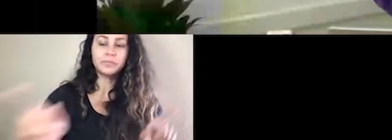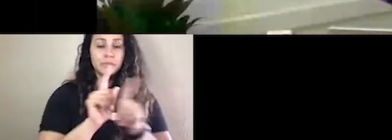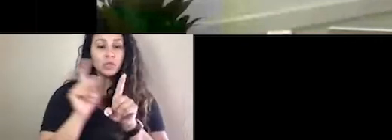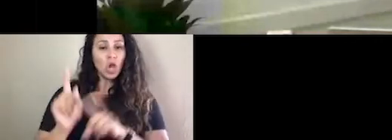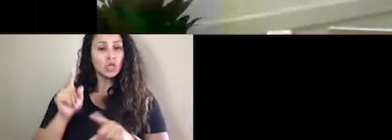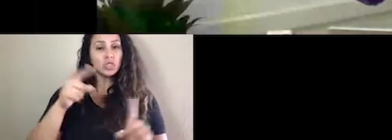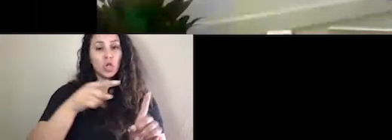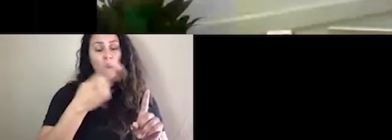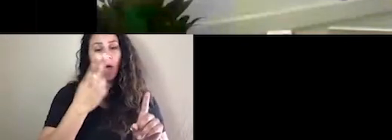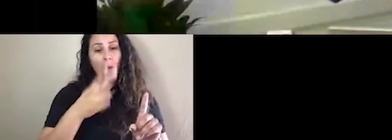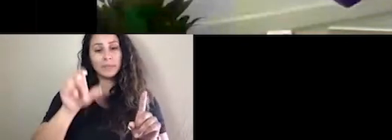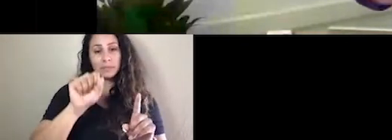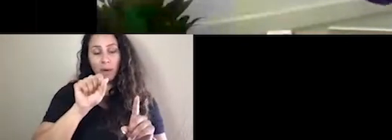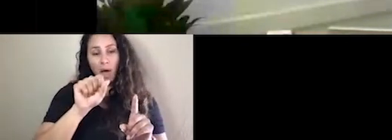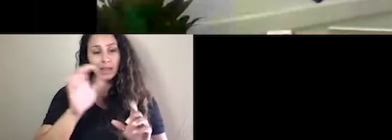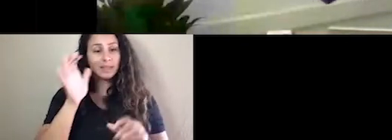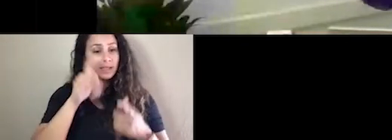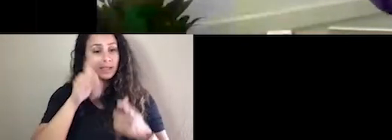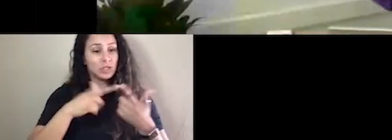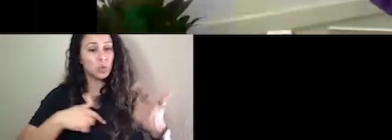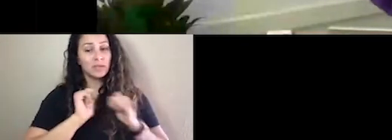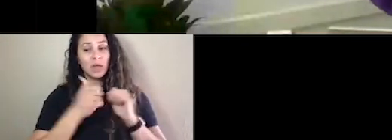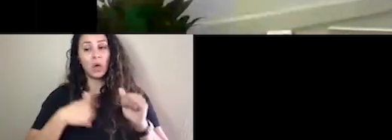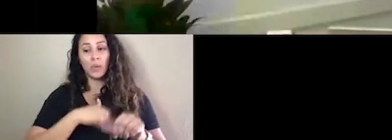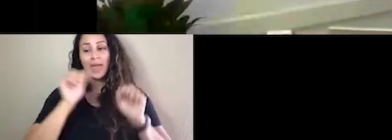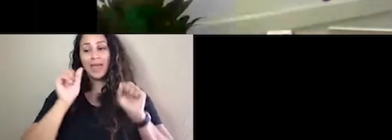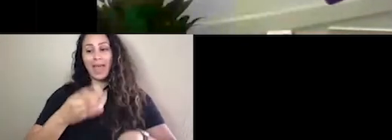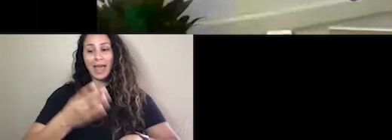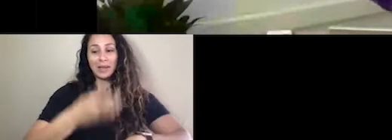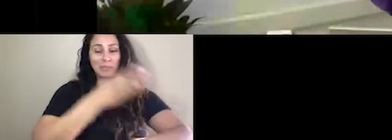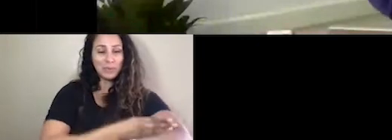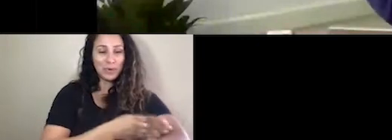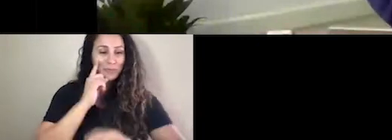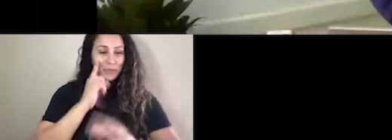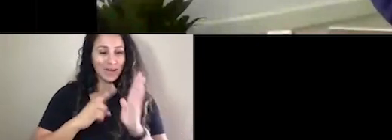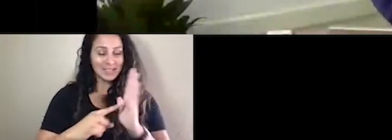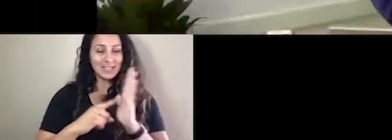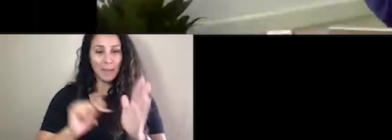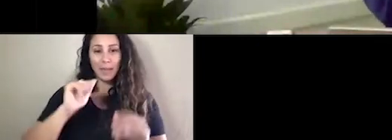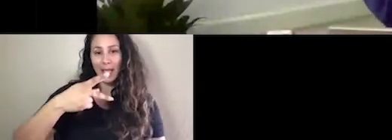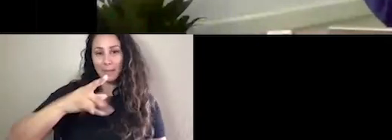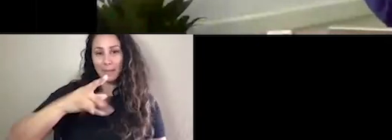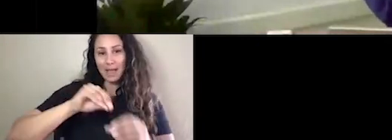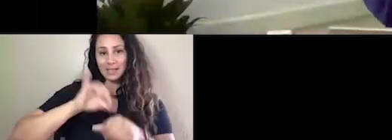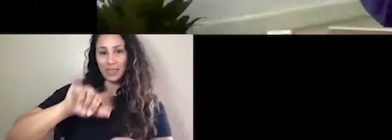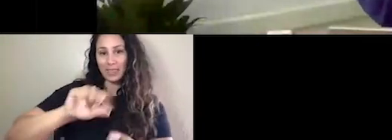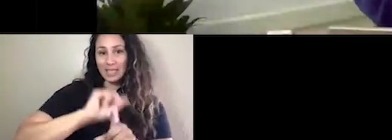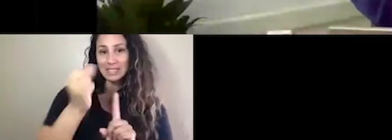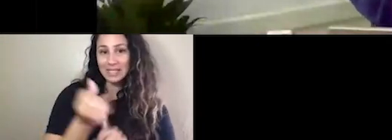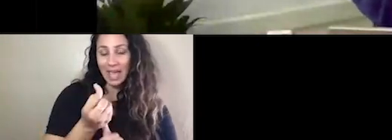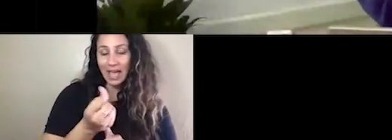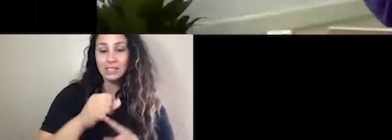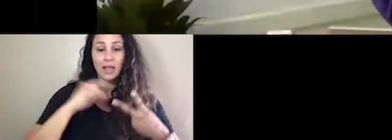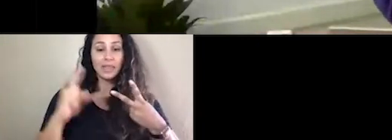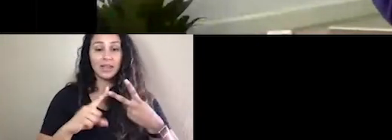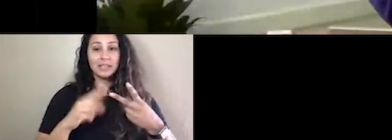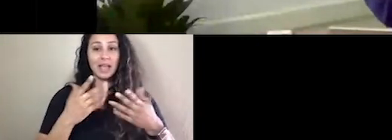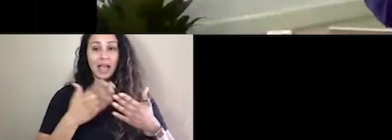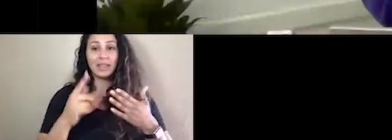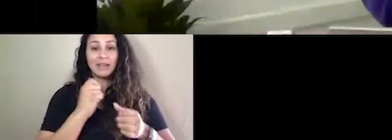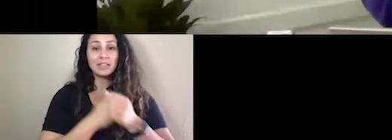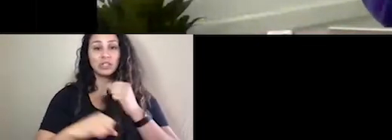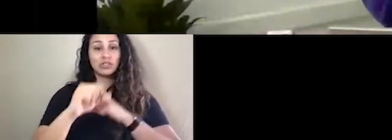us in terms of how can we improve, for example, APIs in this case. The second thing is the structured